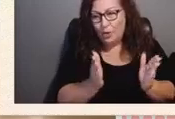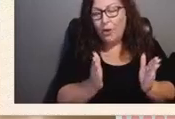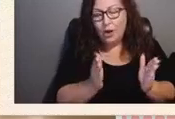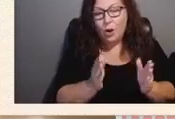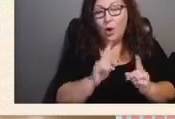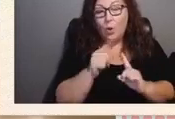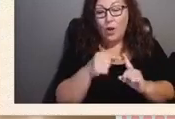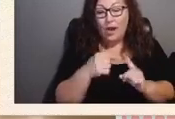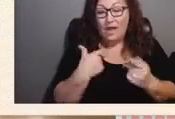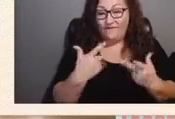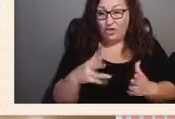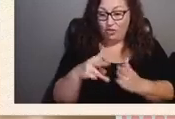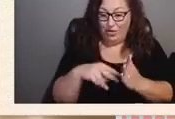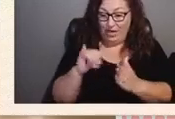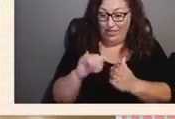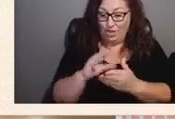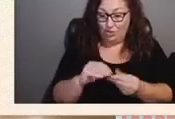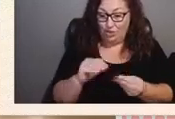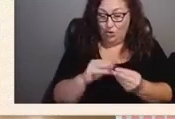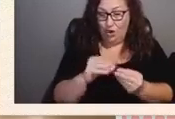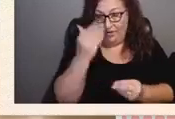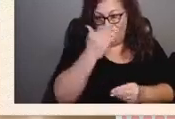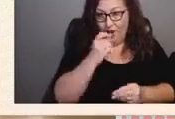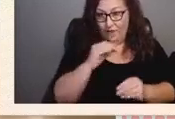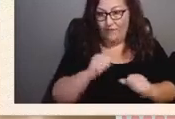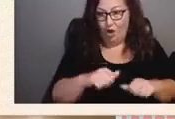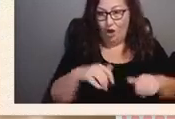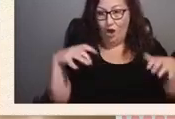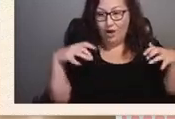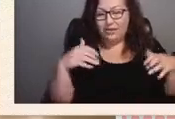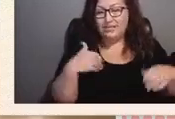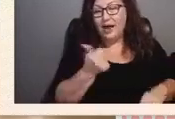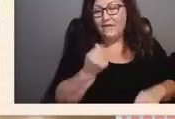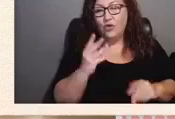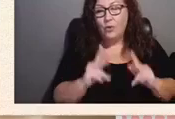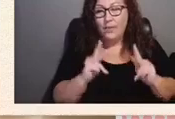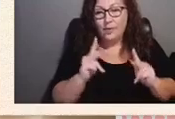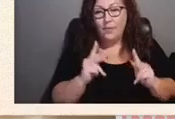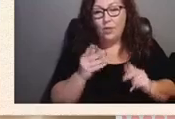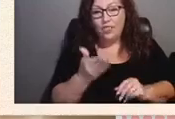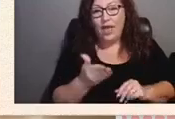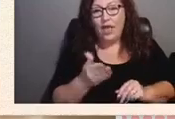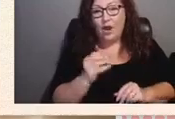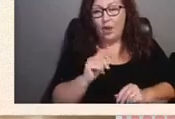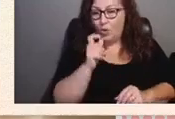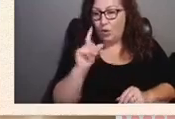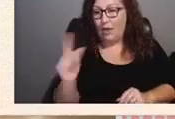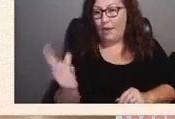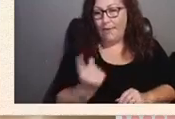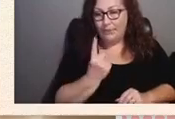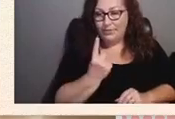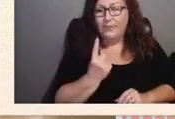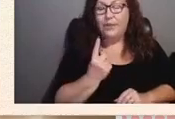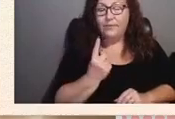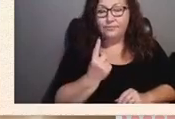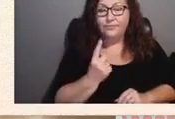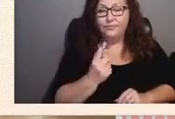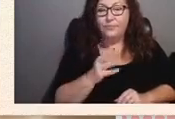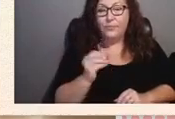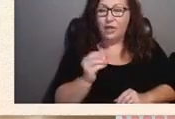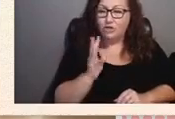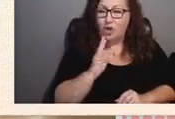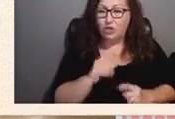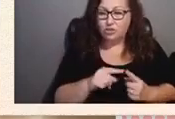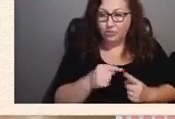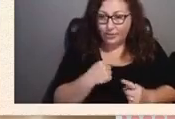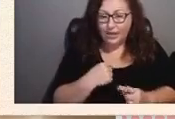story in front of the audience, there were a couple people who came up to me and were talking to me, and